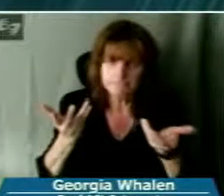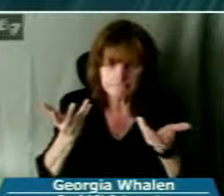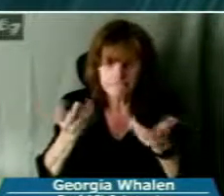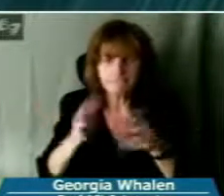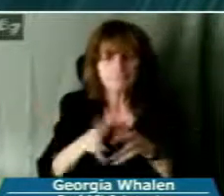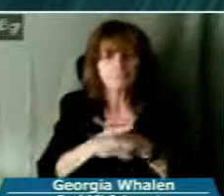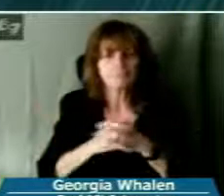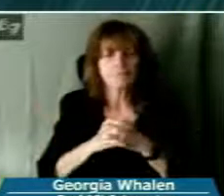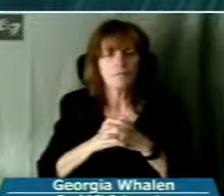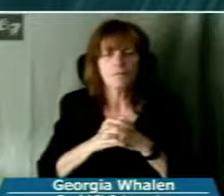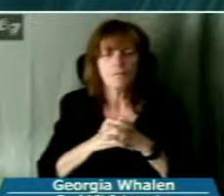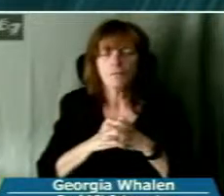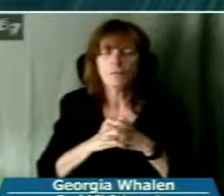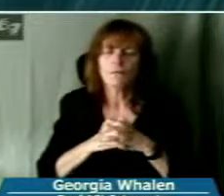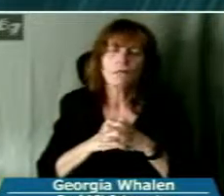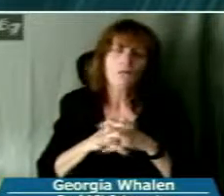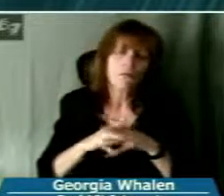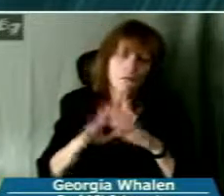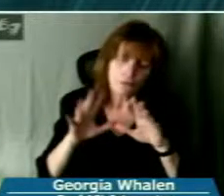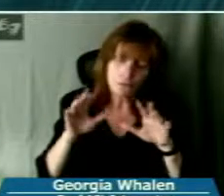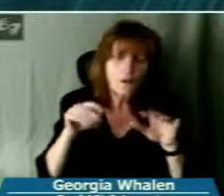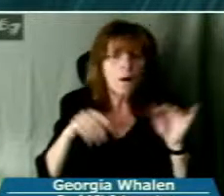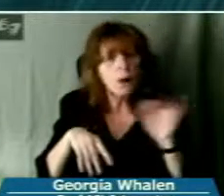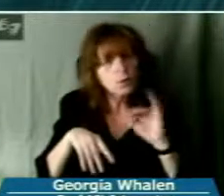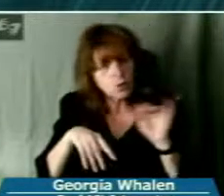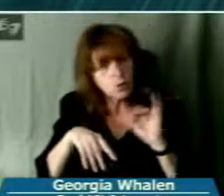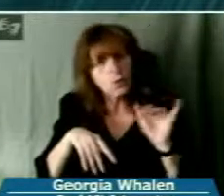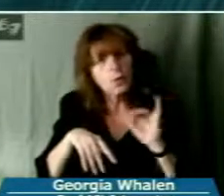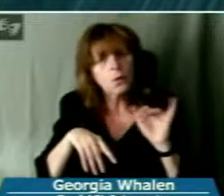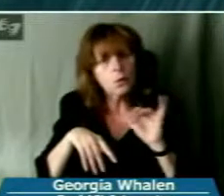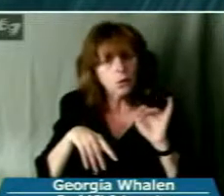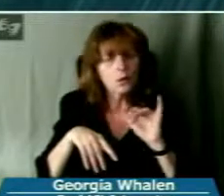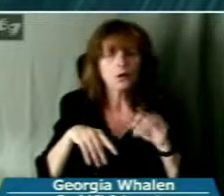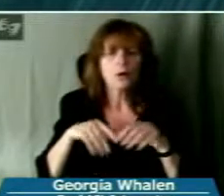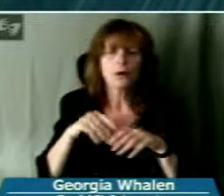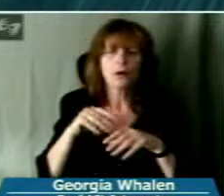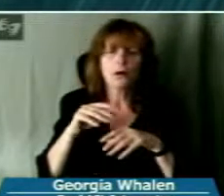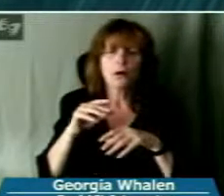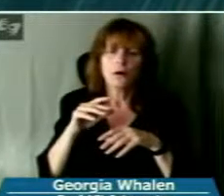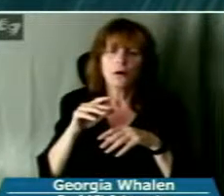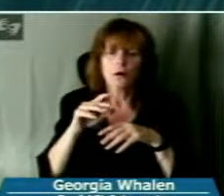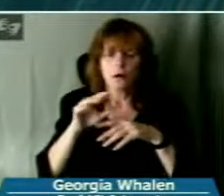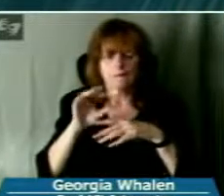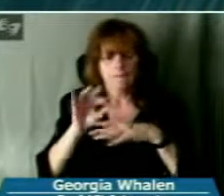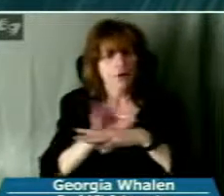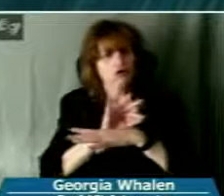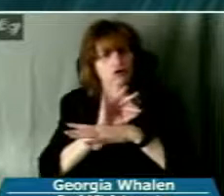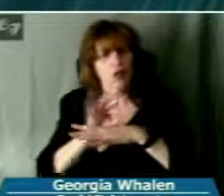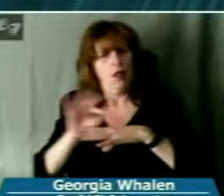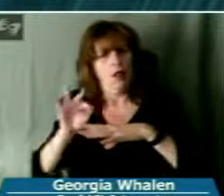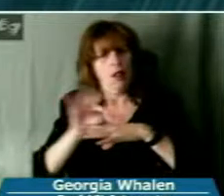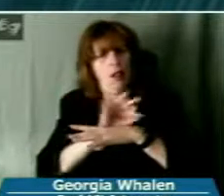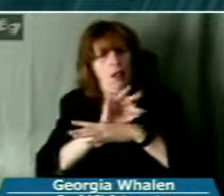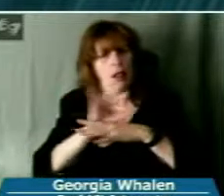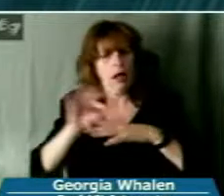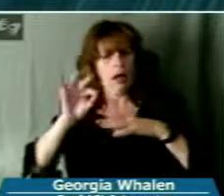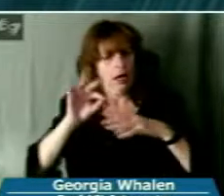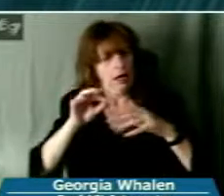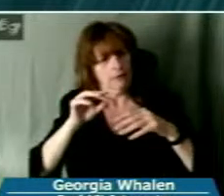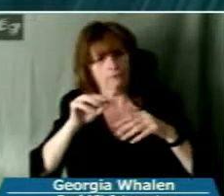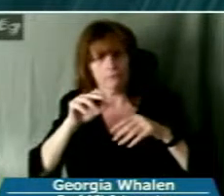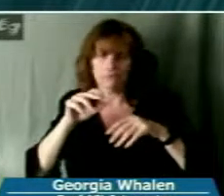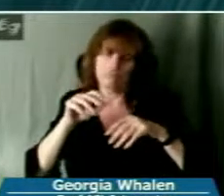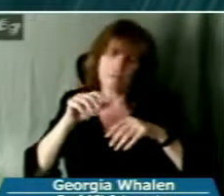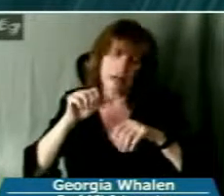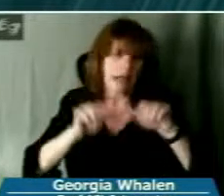Completion of functional assessments. I think that's another thing we can get going on. Of course, that will require